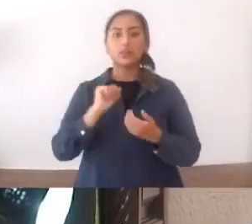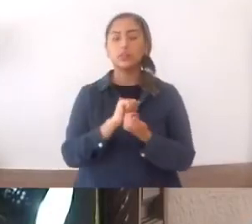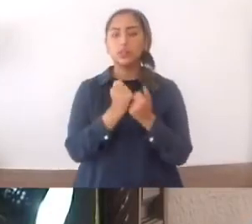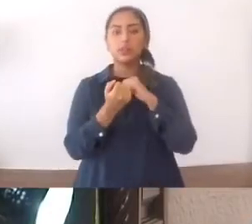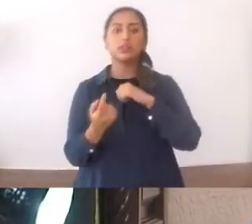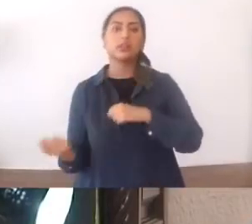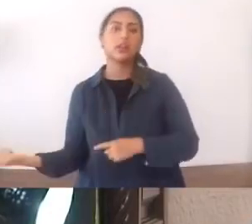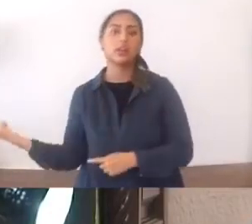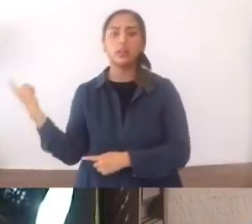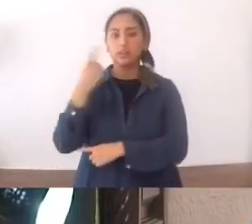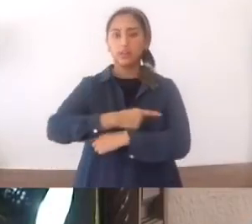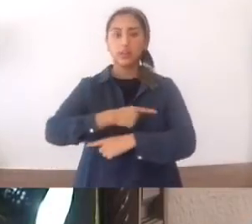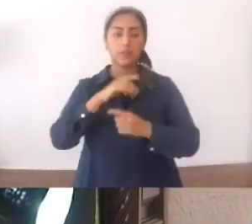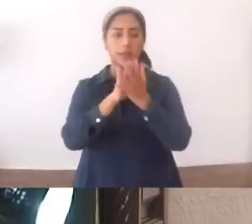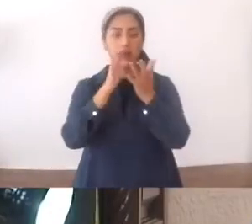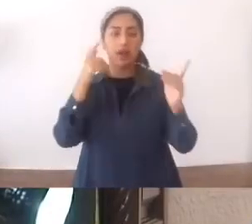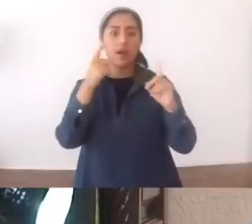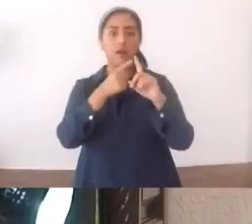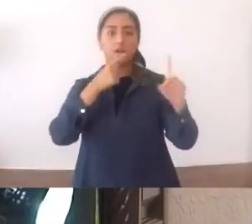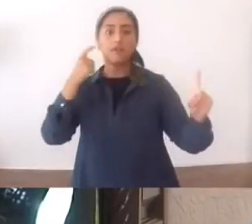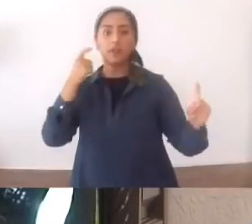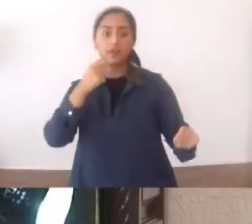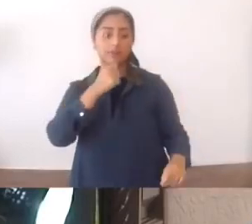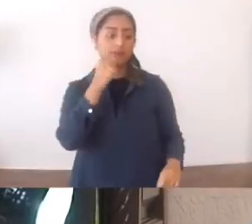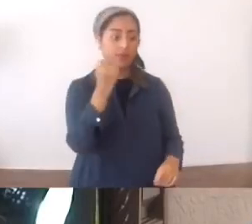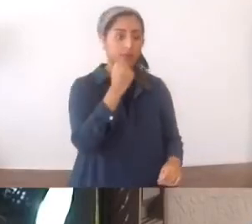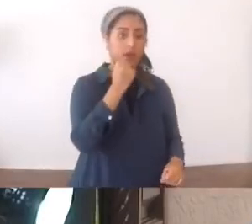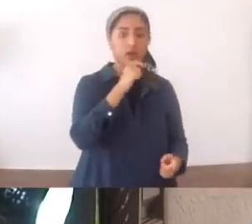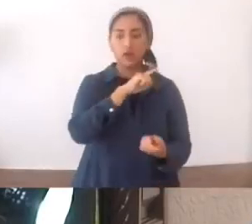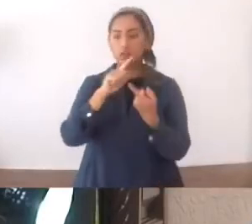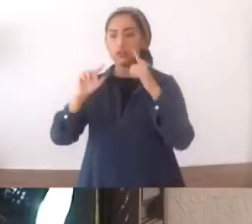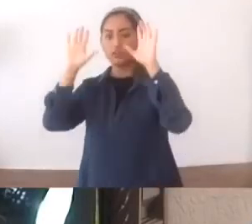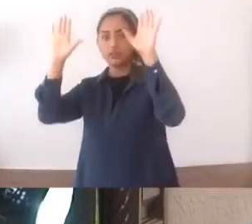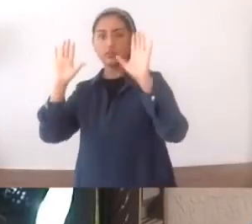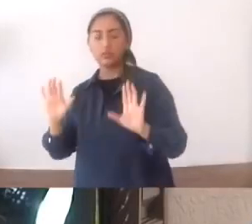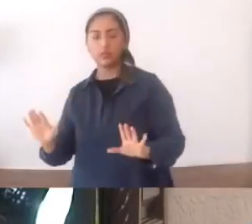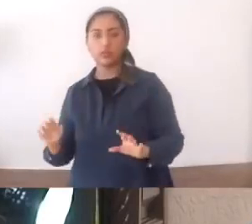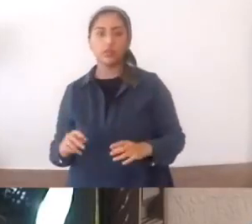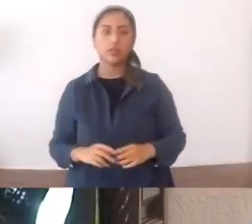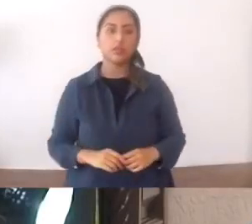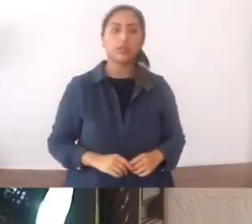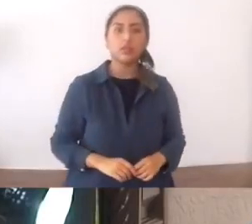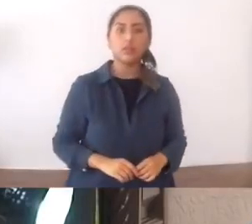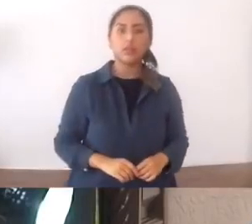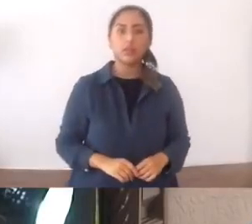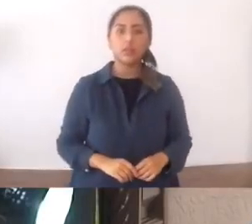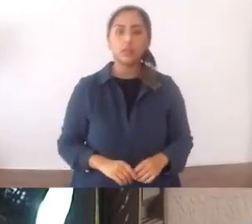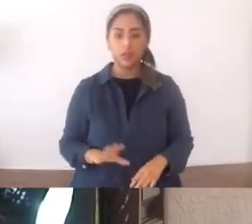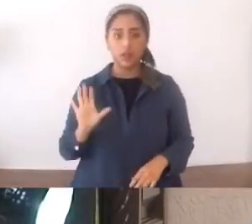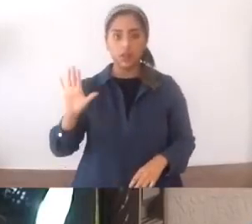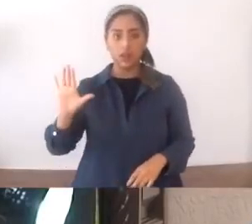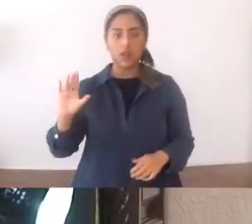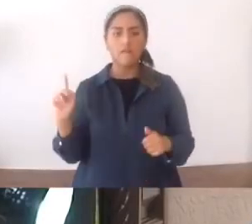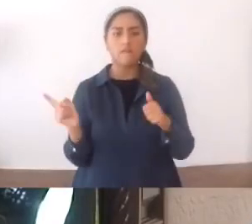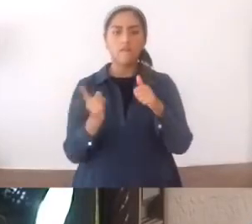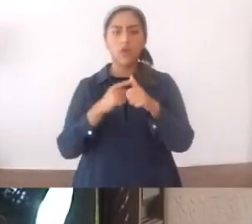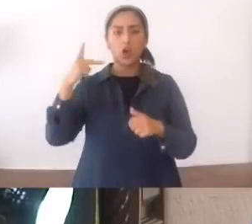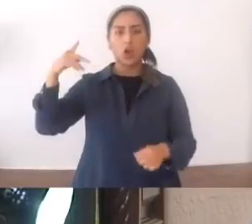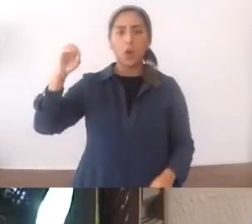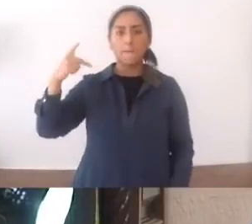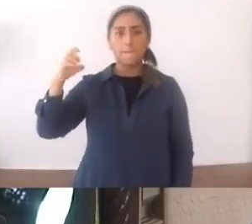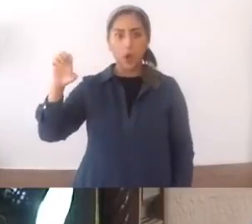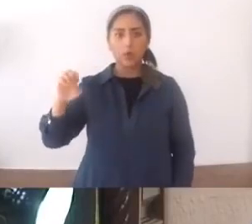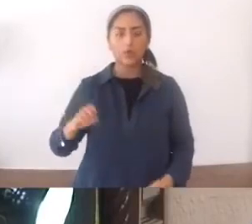cambió el día de he adoración changed the day of del praise, Shabbat por el domingo. of adoration from the Shabbat to De Sunday. hecho, él fue el